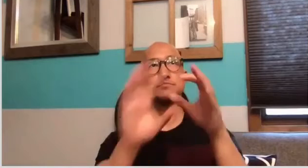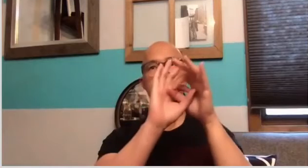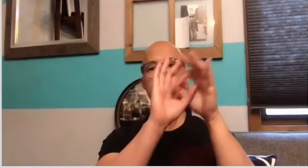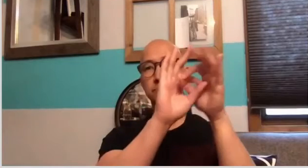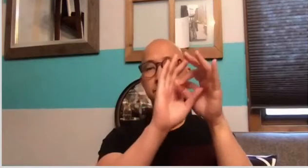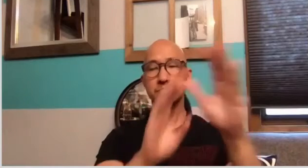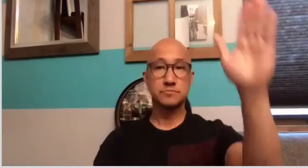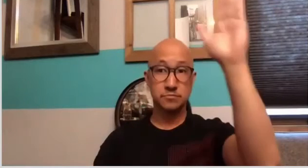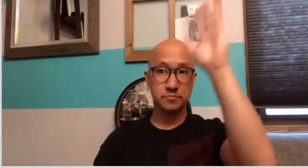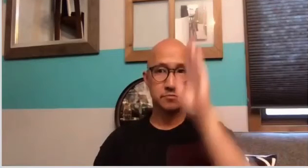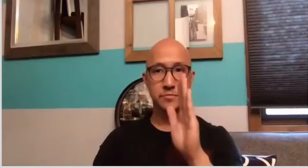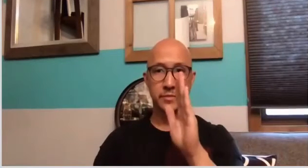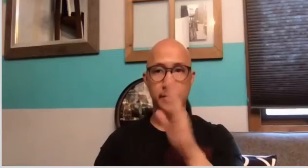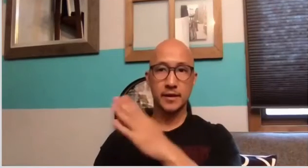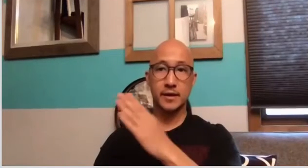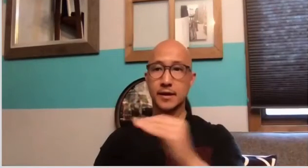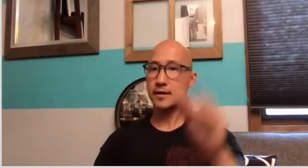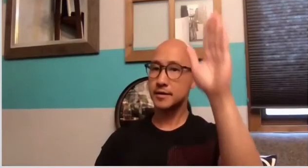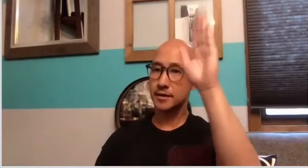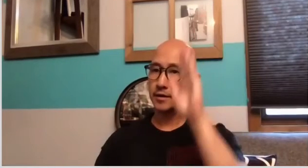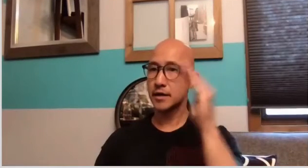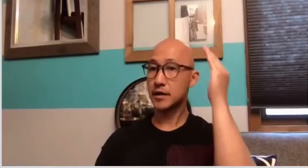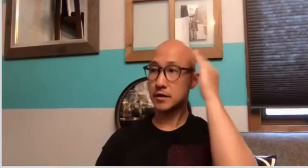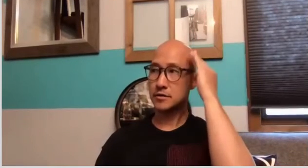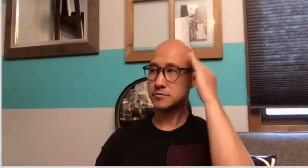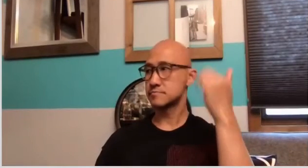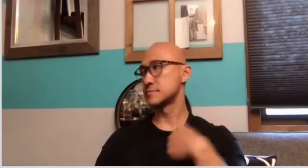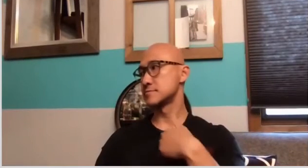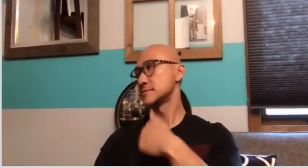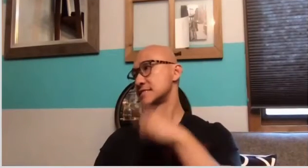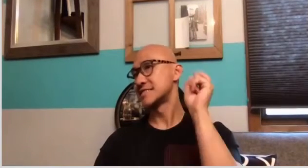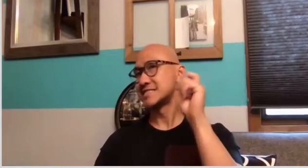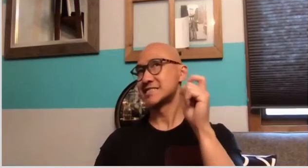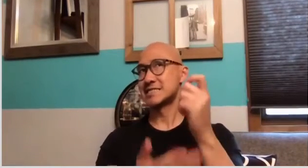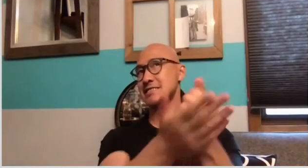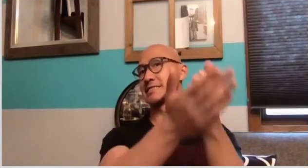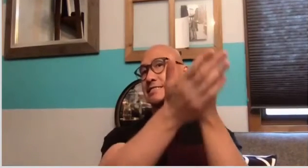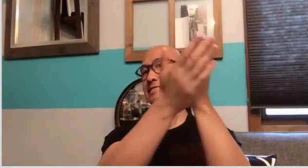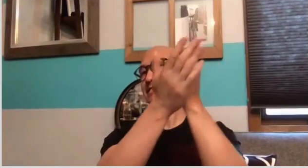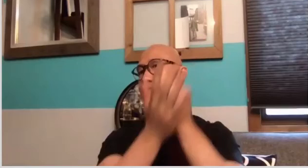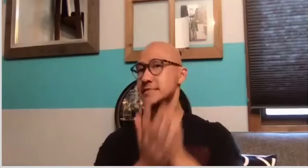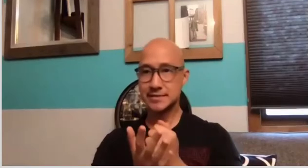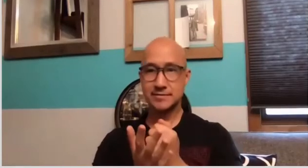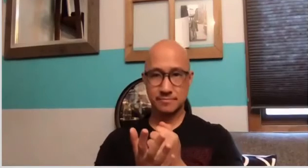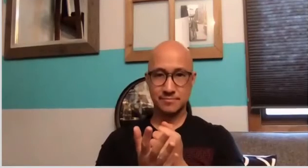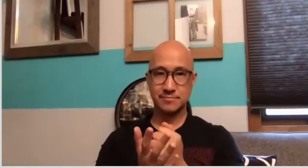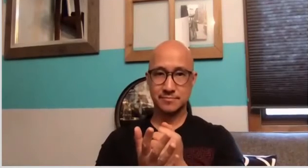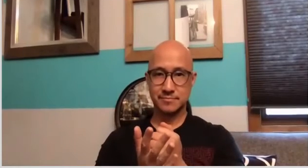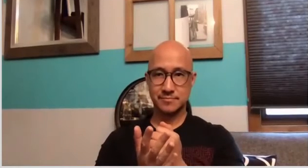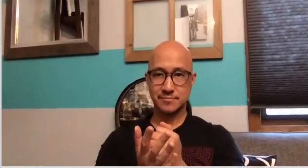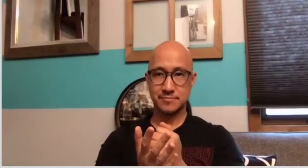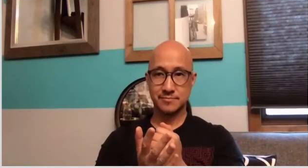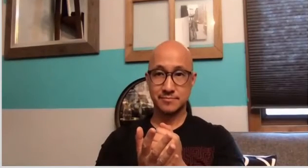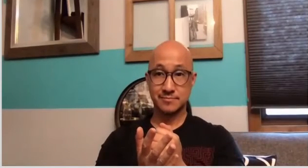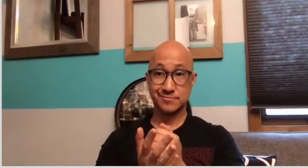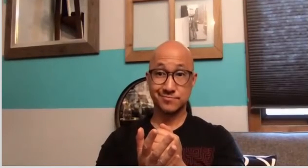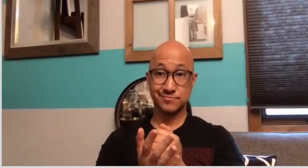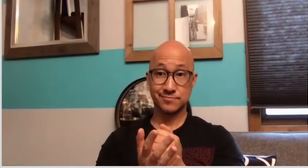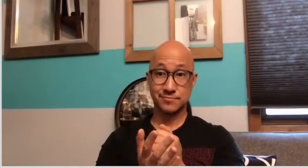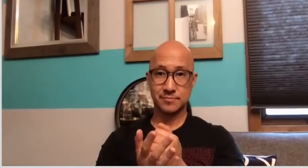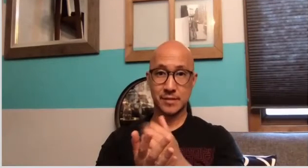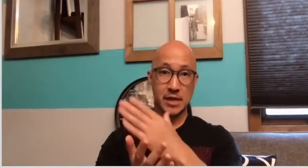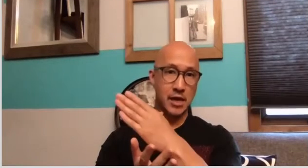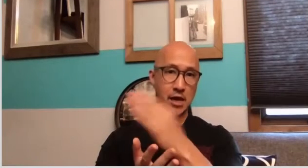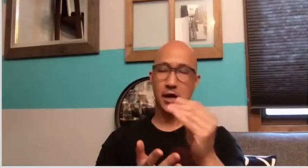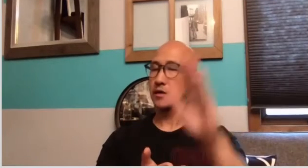God recognizes that we need help in doing his will. And in both instances, then and now, he makes